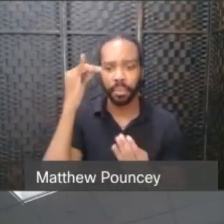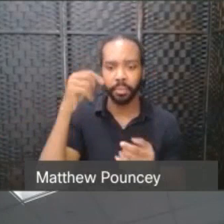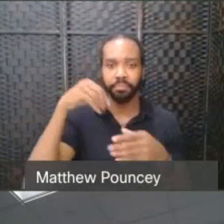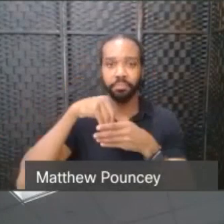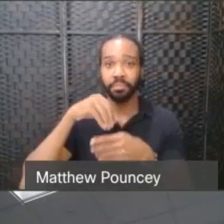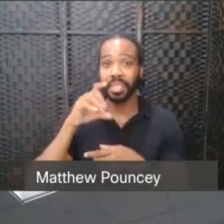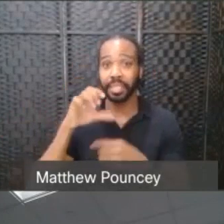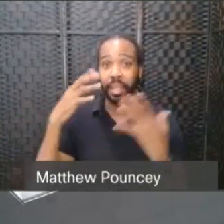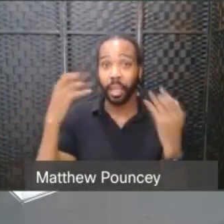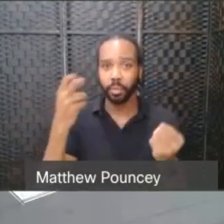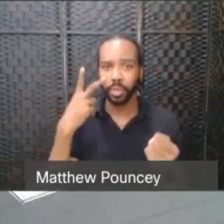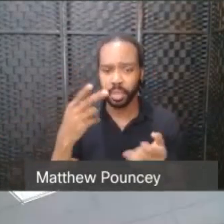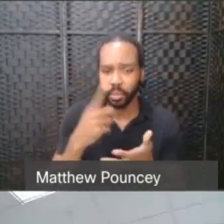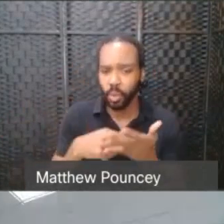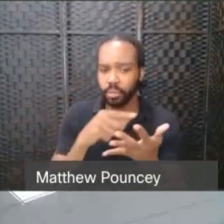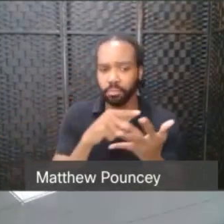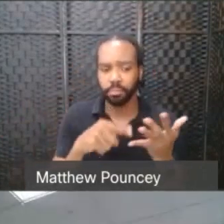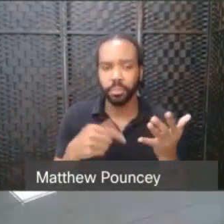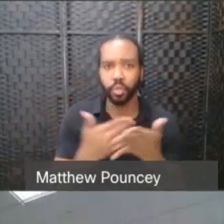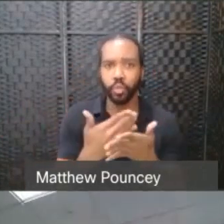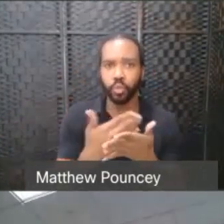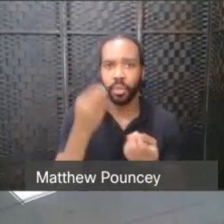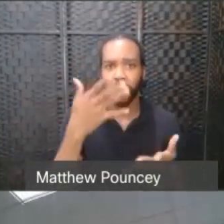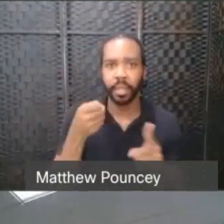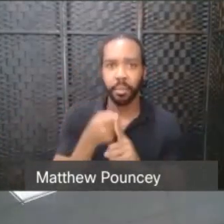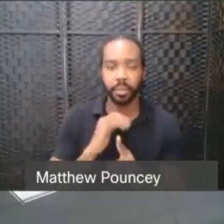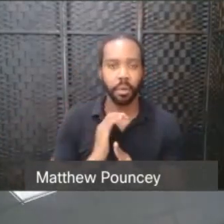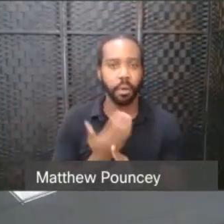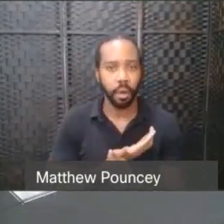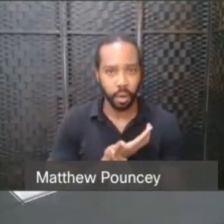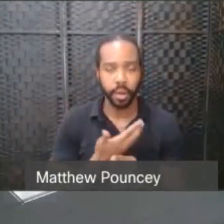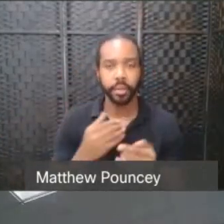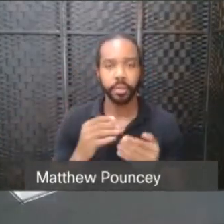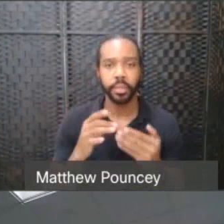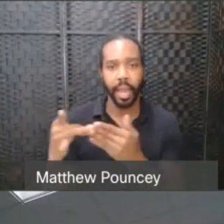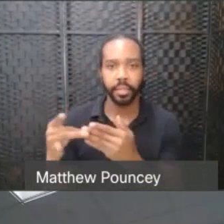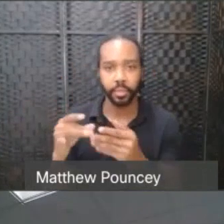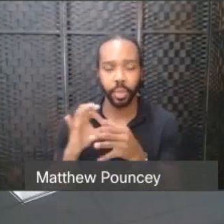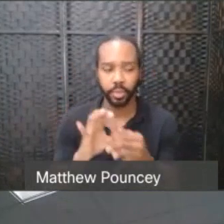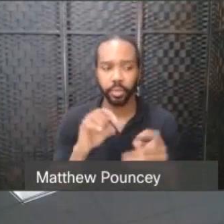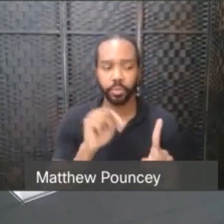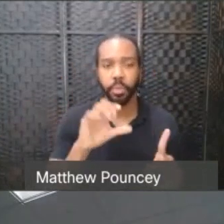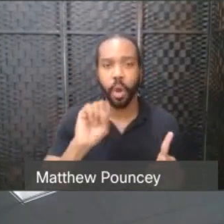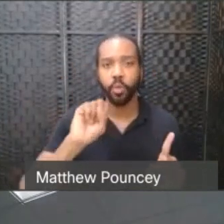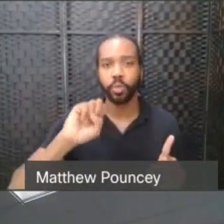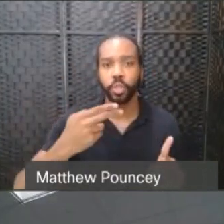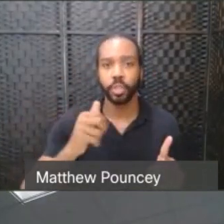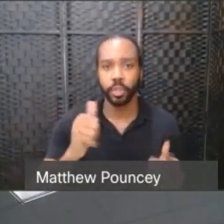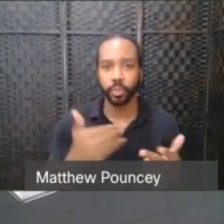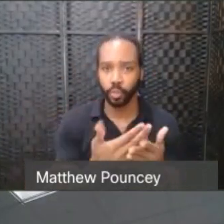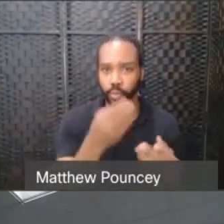impact there has on our current guidance. And for those on the phone, it